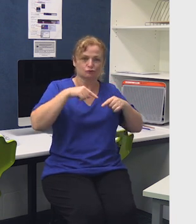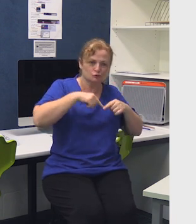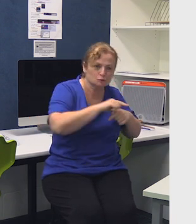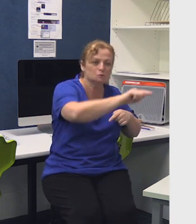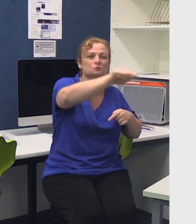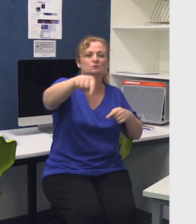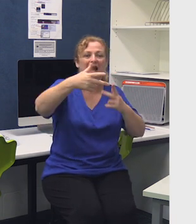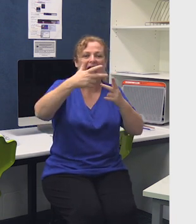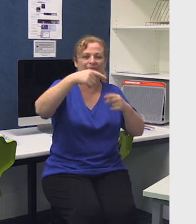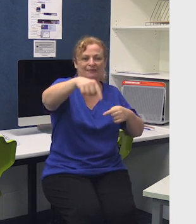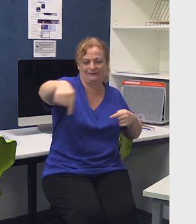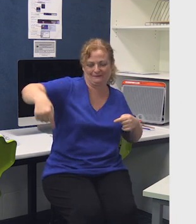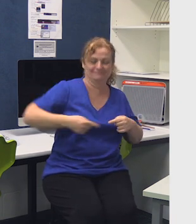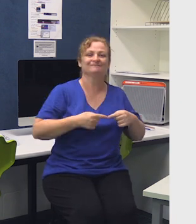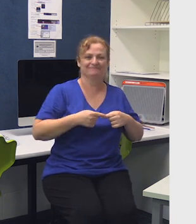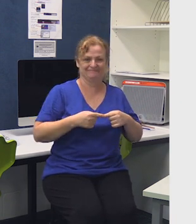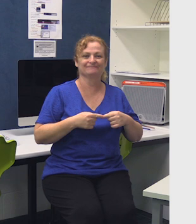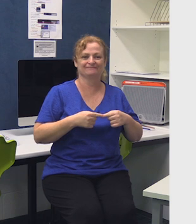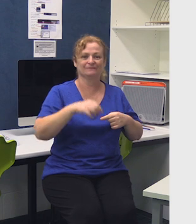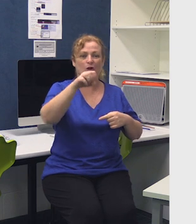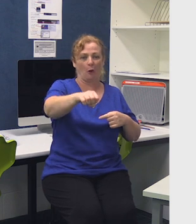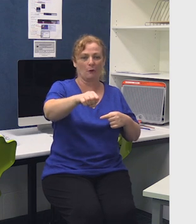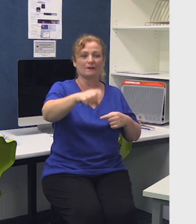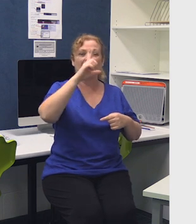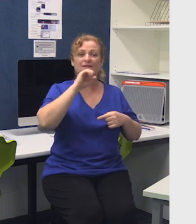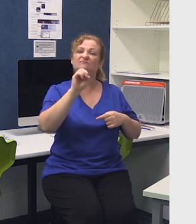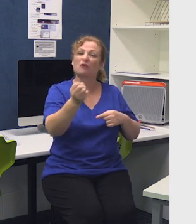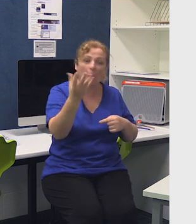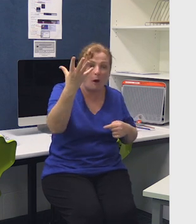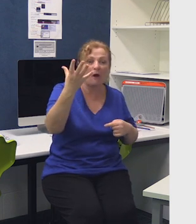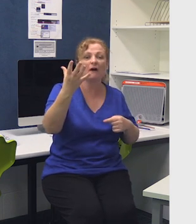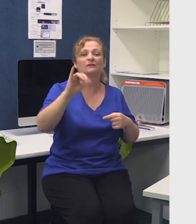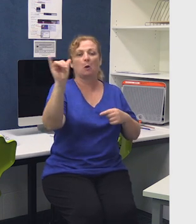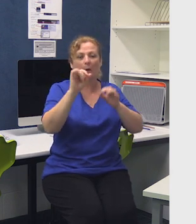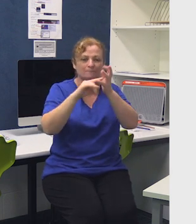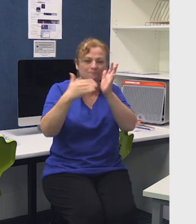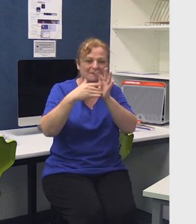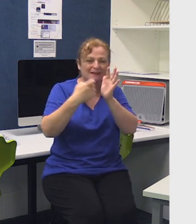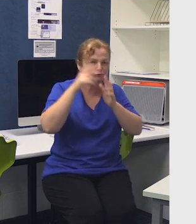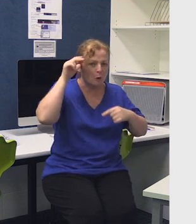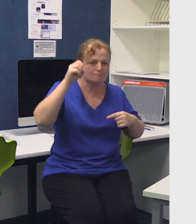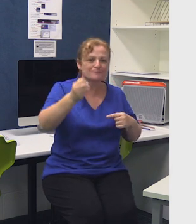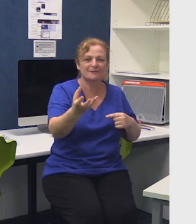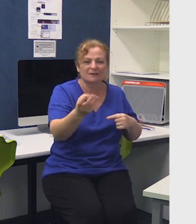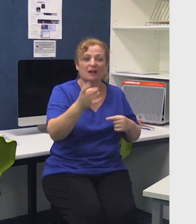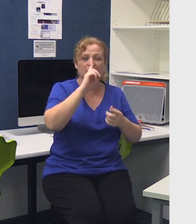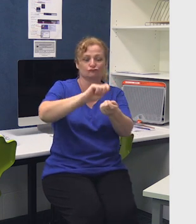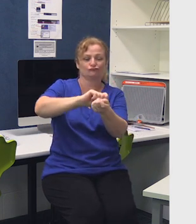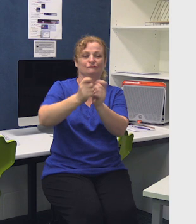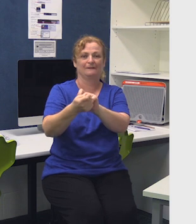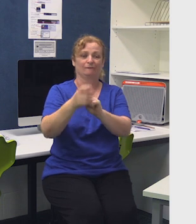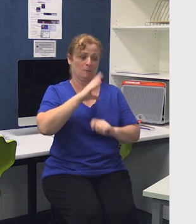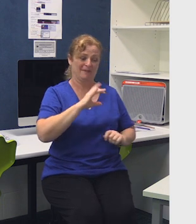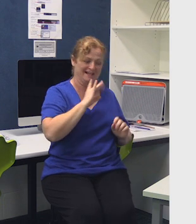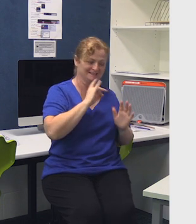there's a load. So it could be a light or a buzzer to transform electrical energy into different form of